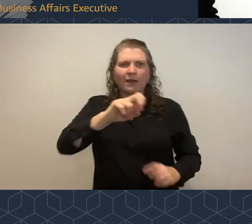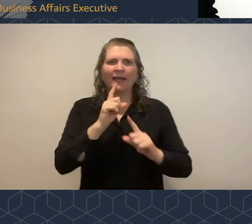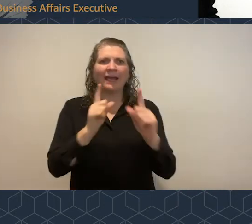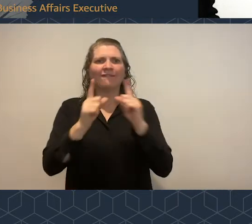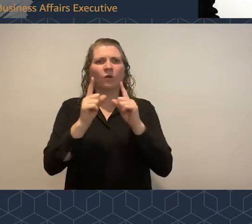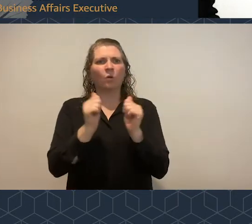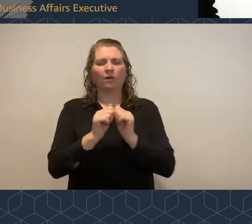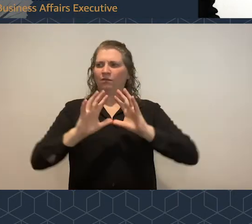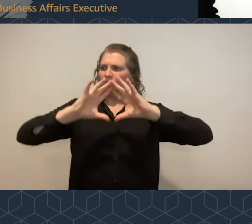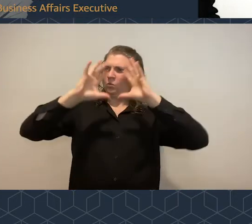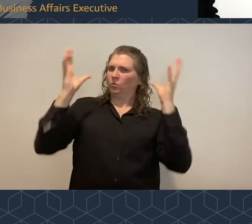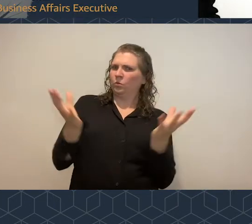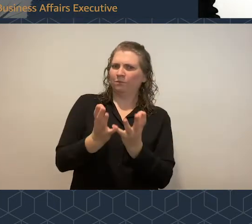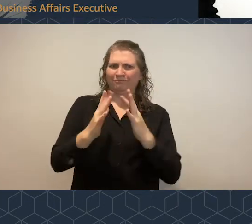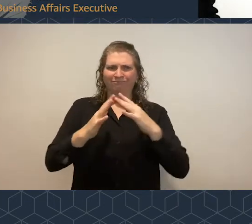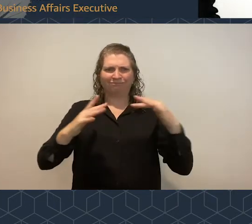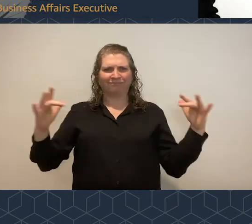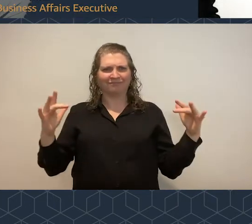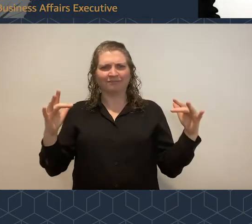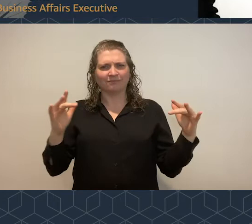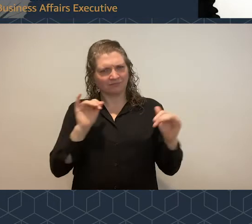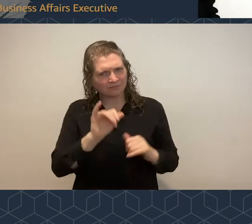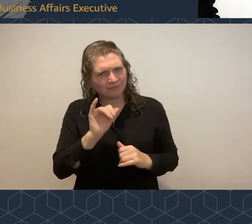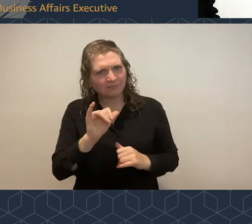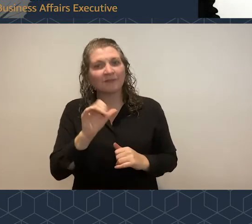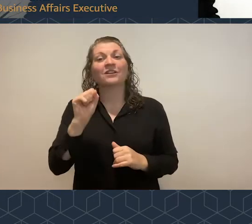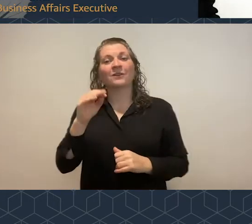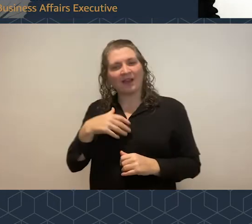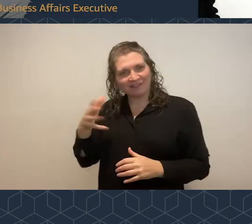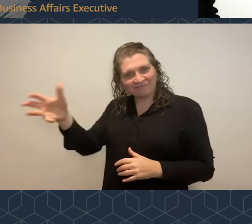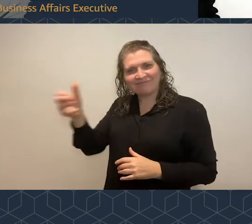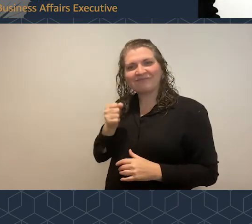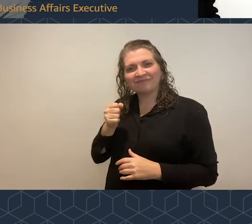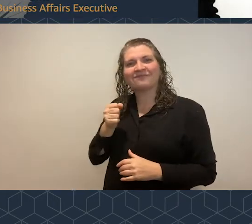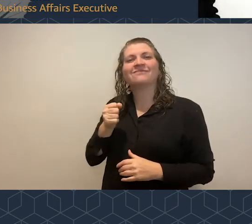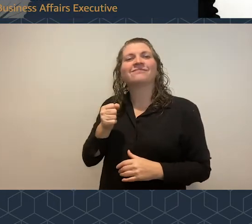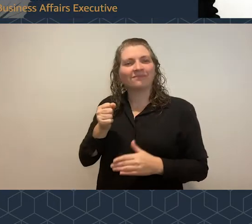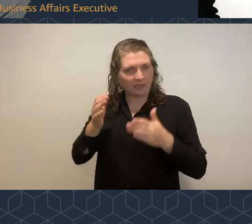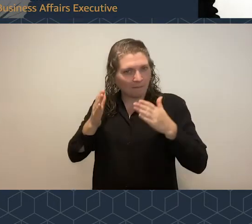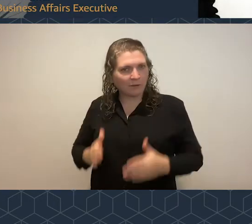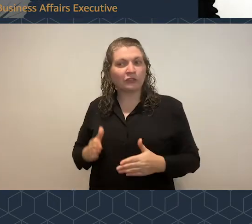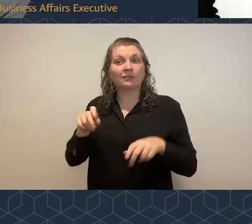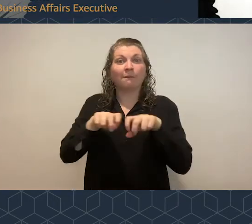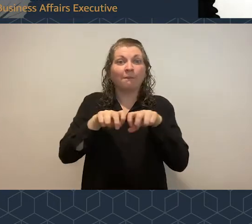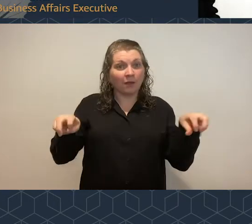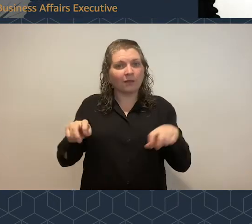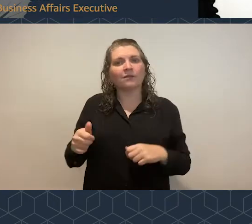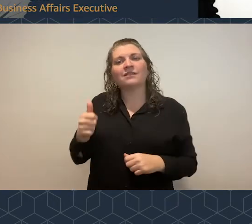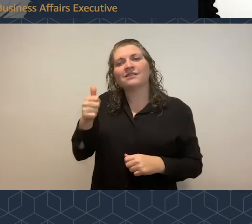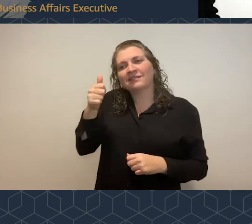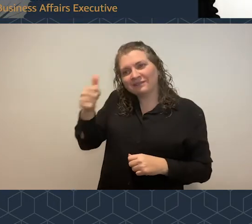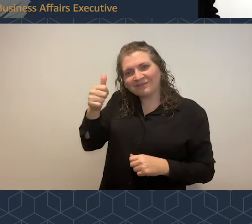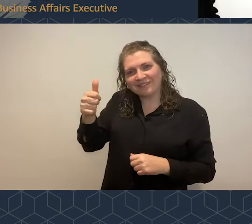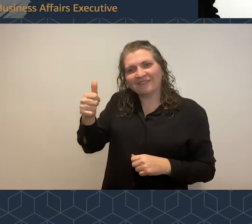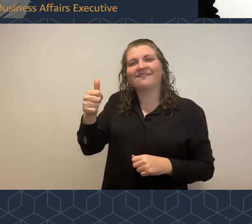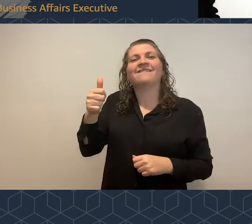who are transitioning from the military interviewing at Amazon, we just have veterans on their interview panels. And as soon as we